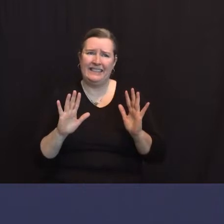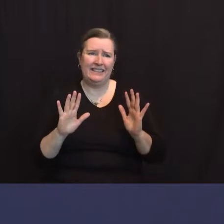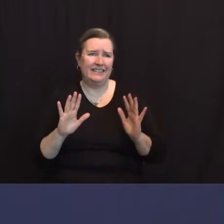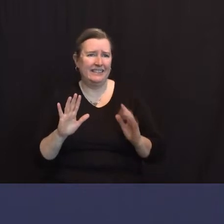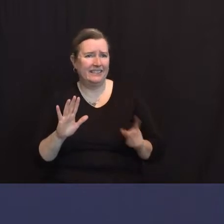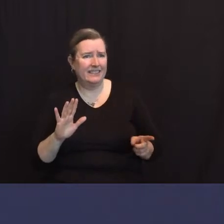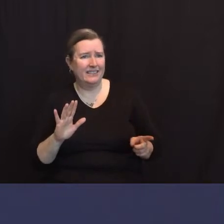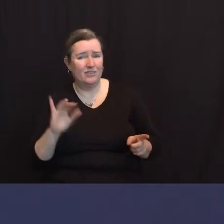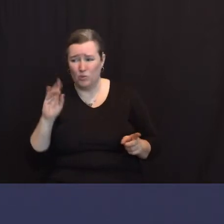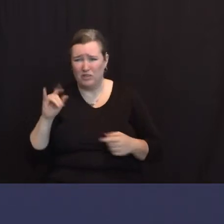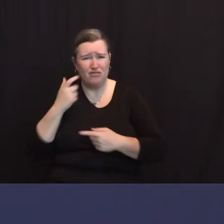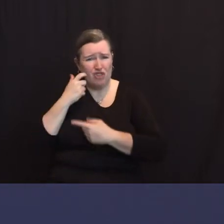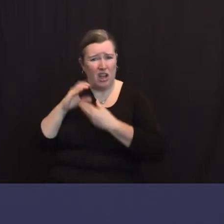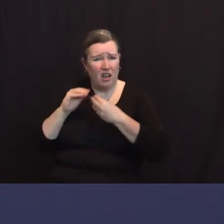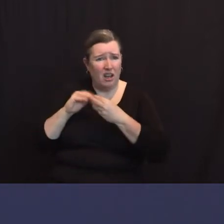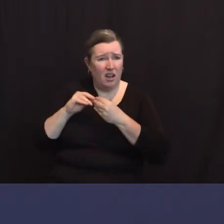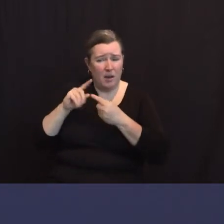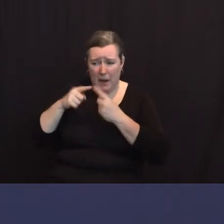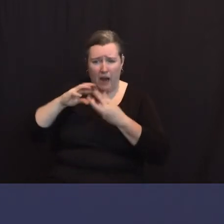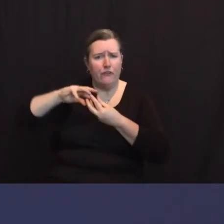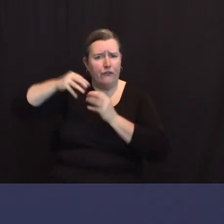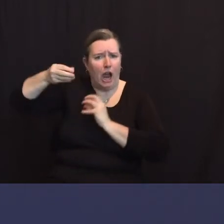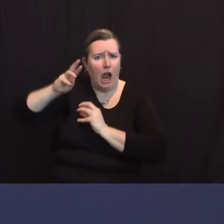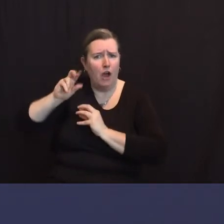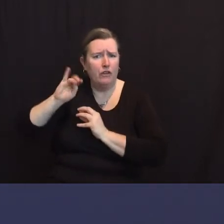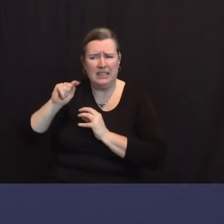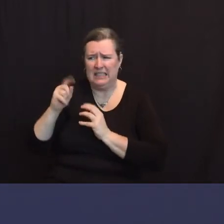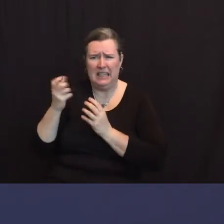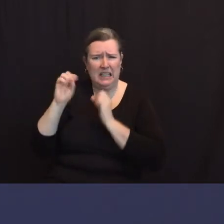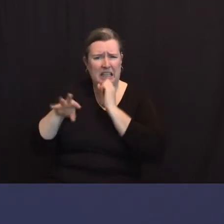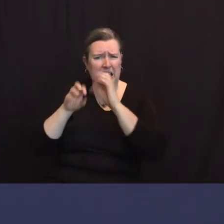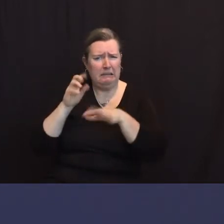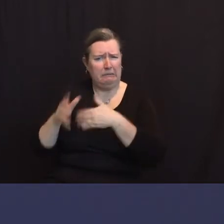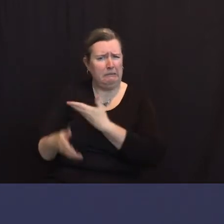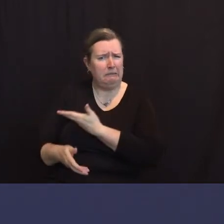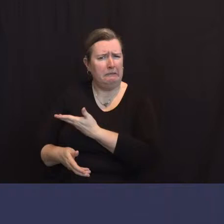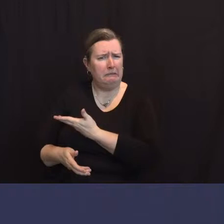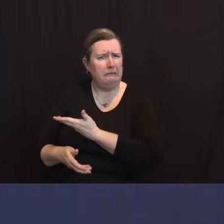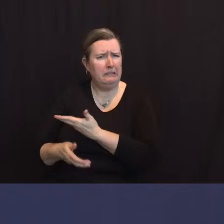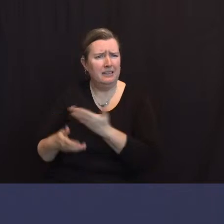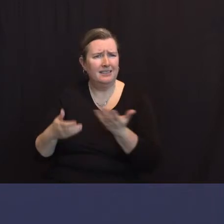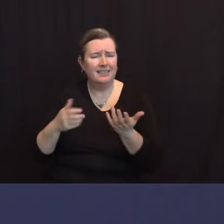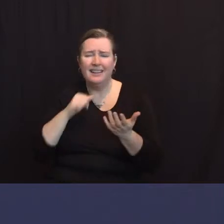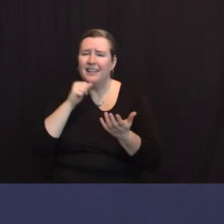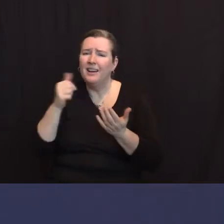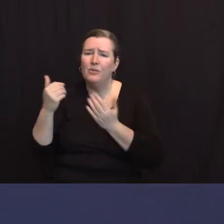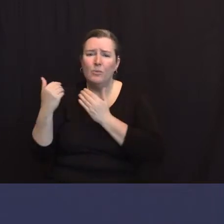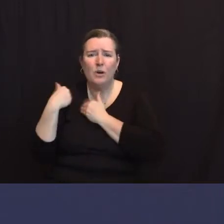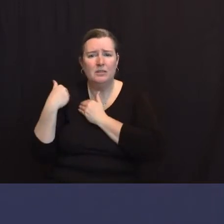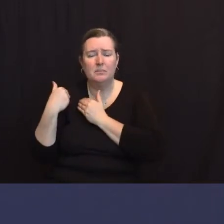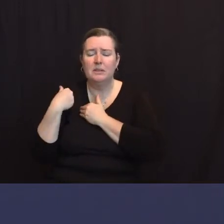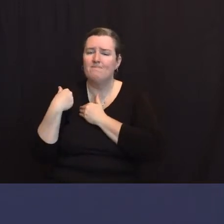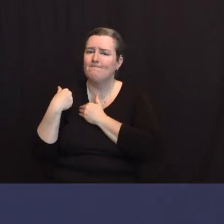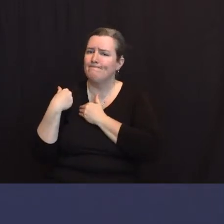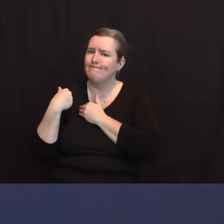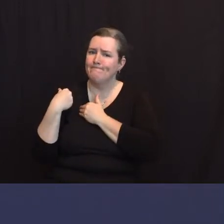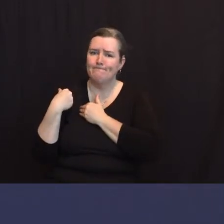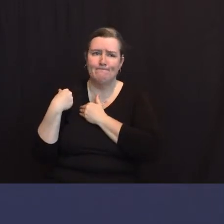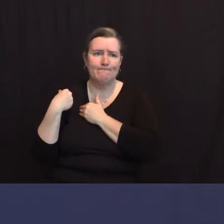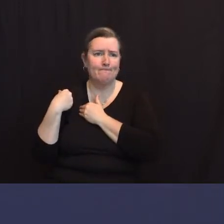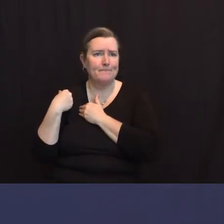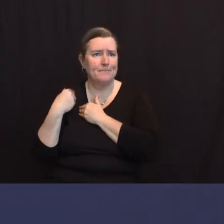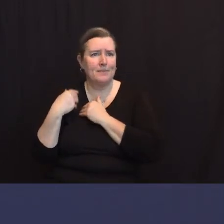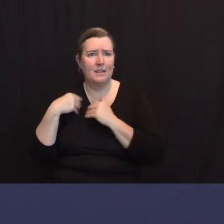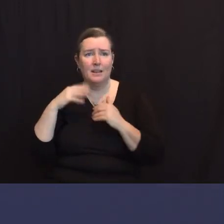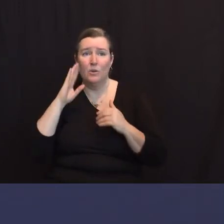it's ticked up a bit, we just don't think that's the responsible step to take. But even if we did take it, and we will take it, I just don't know, I can't tell you